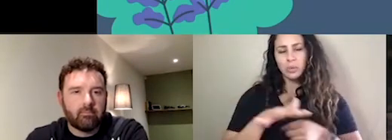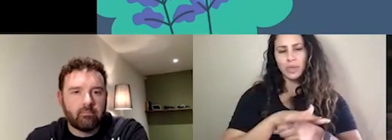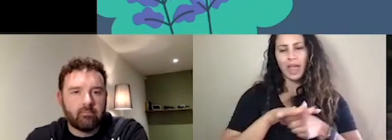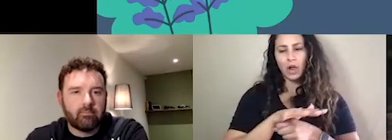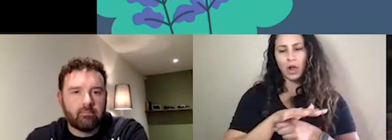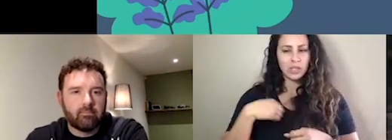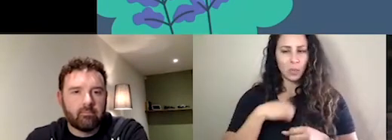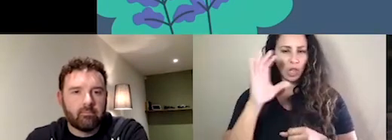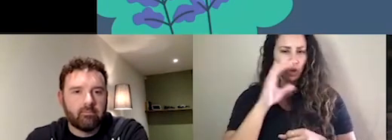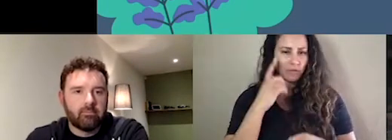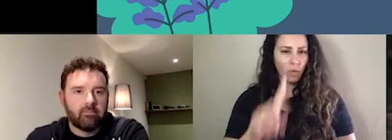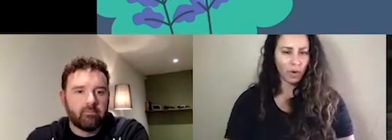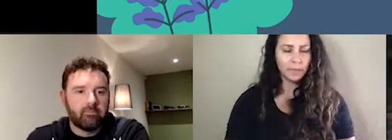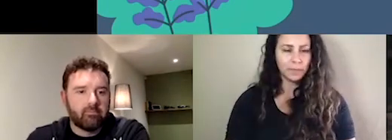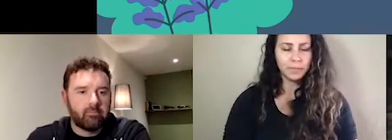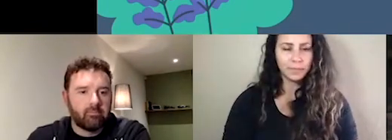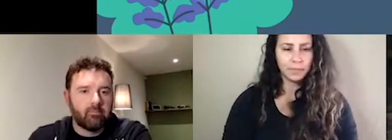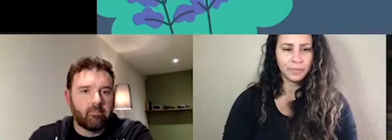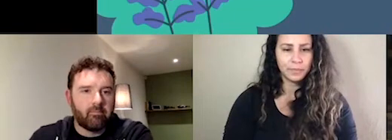for.